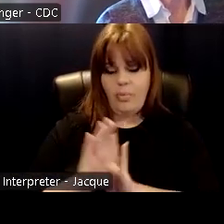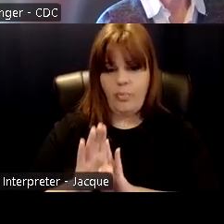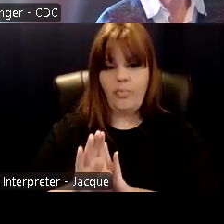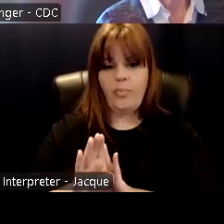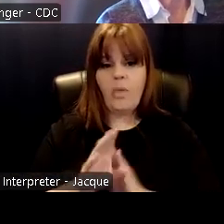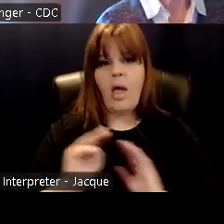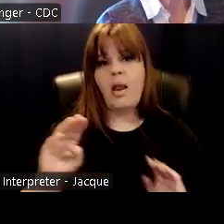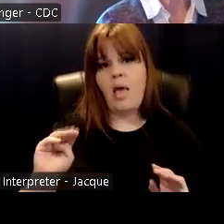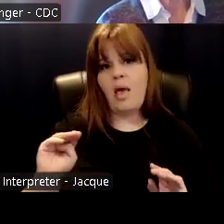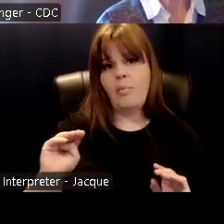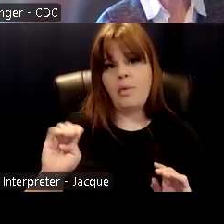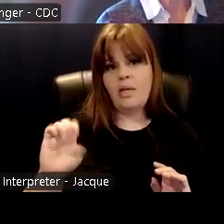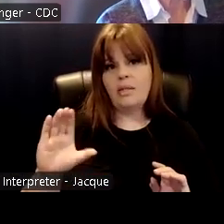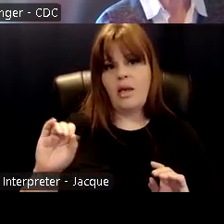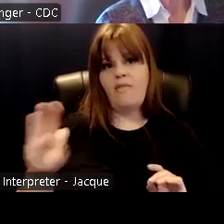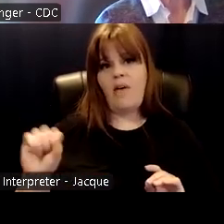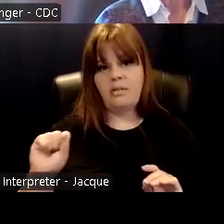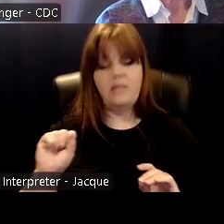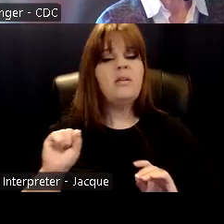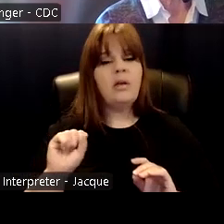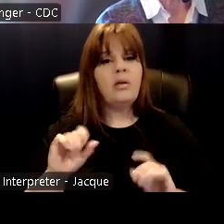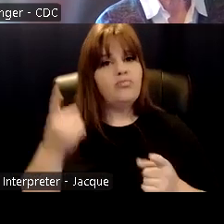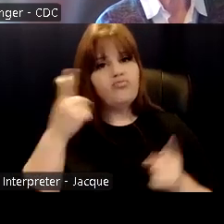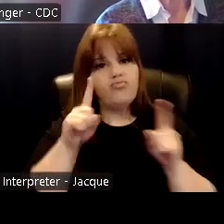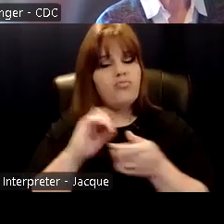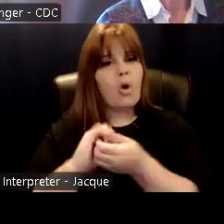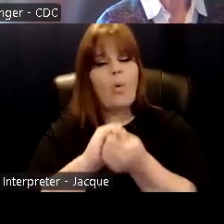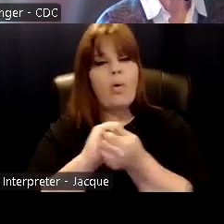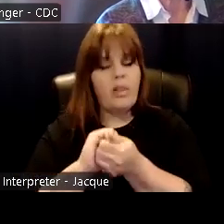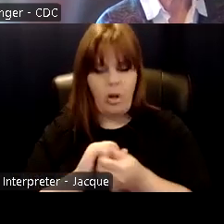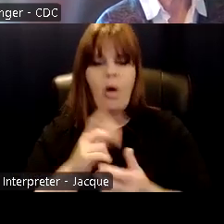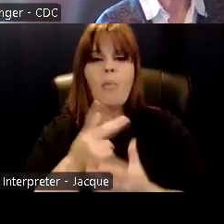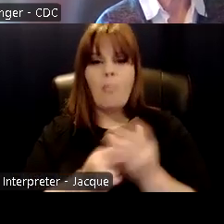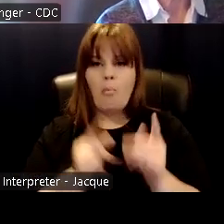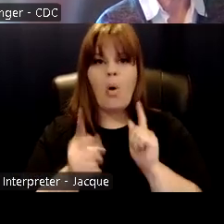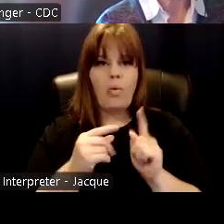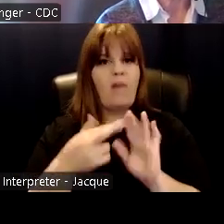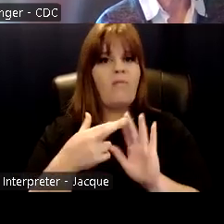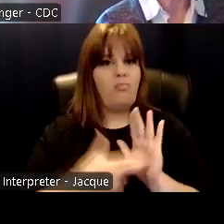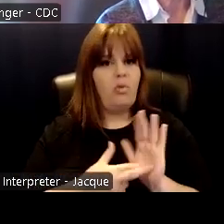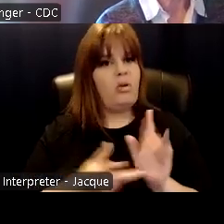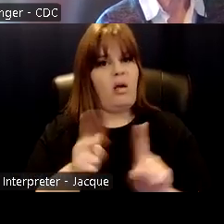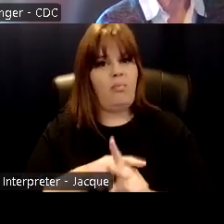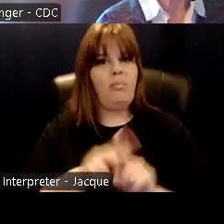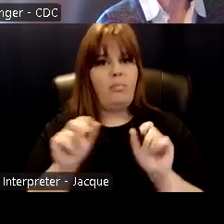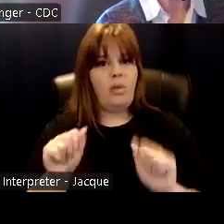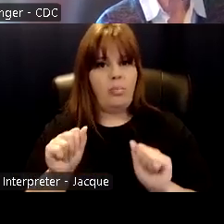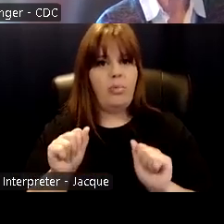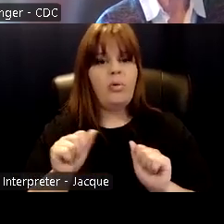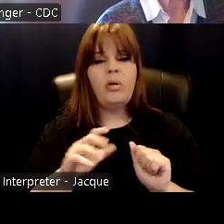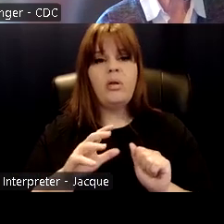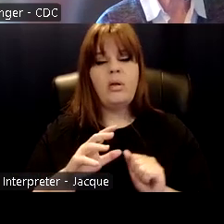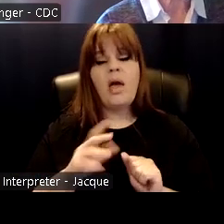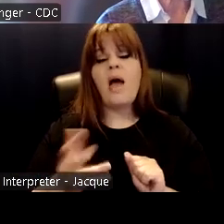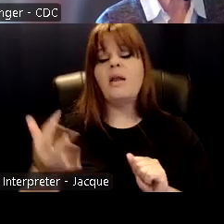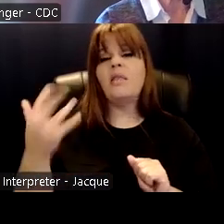the ME/CFS Clinician Coalition both have guidelines that are applicable. And the PAIS